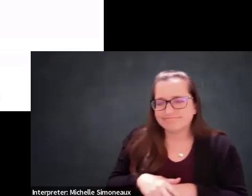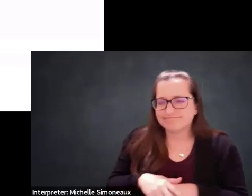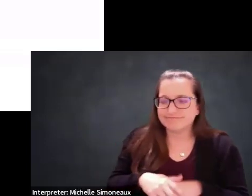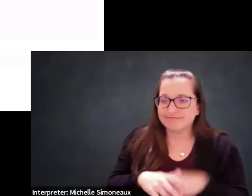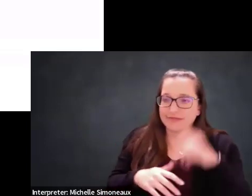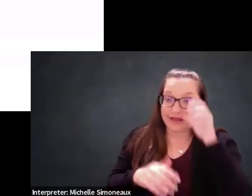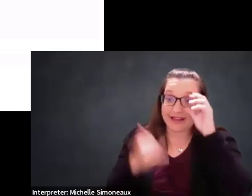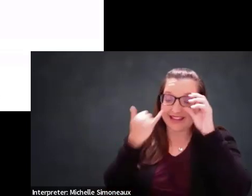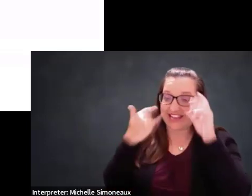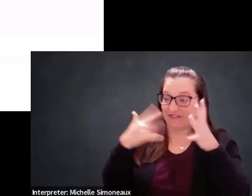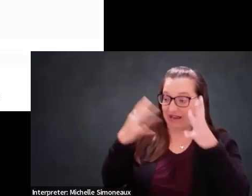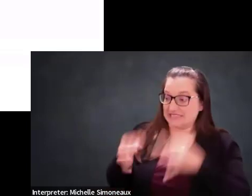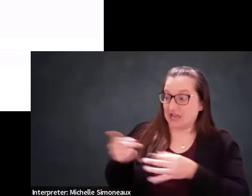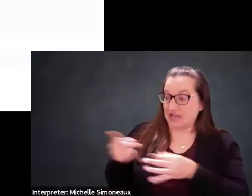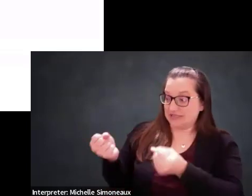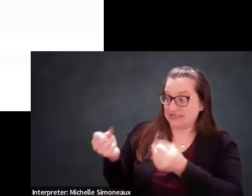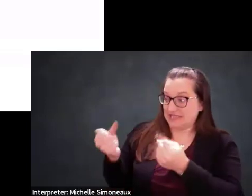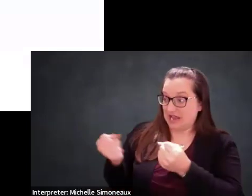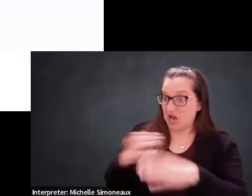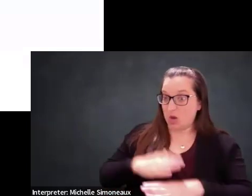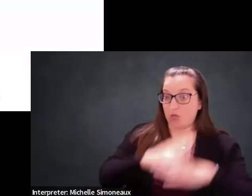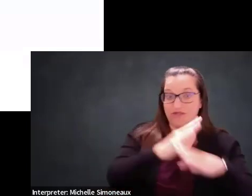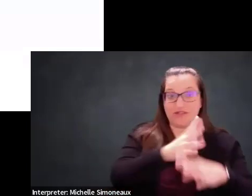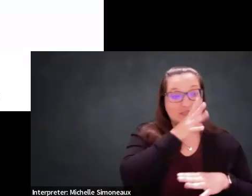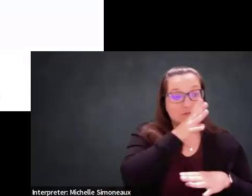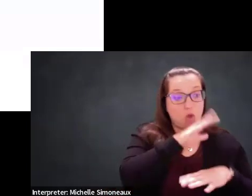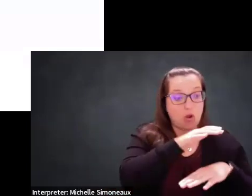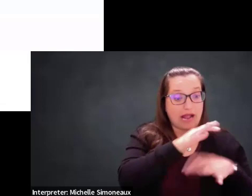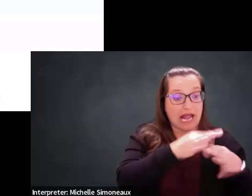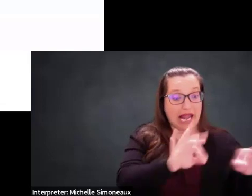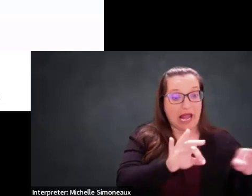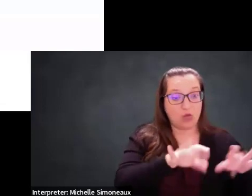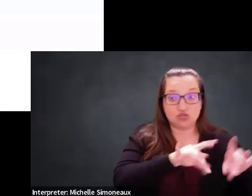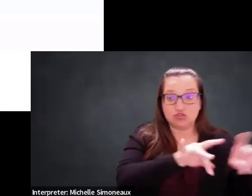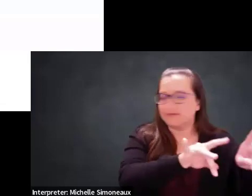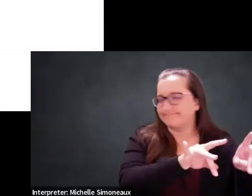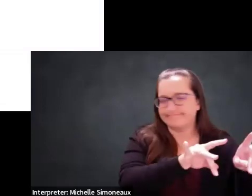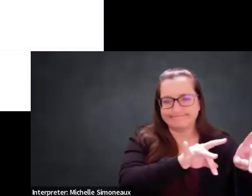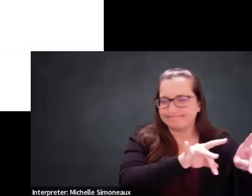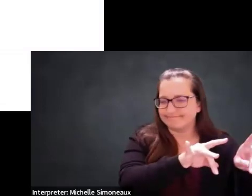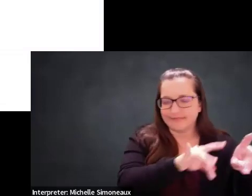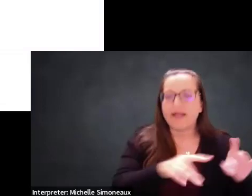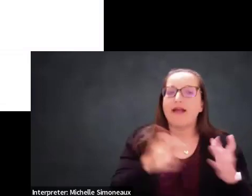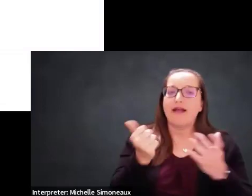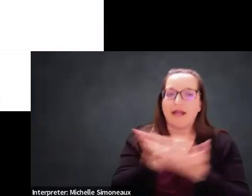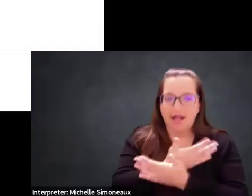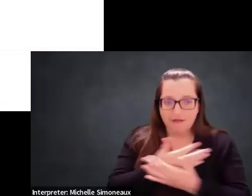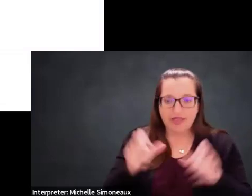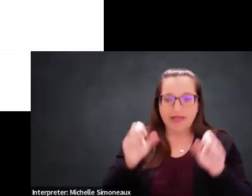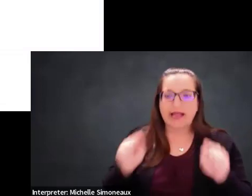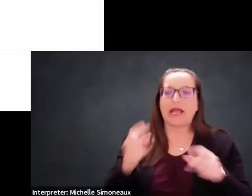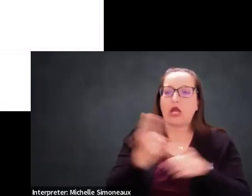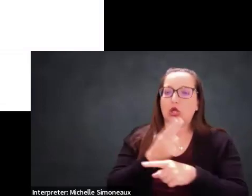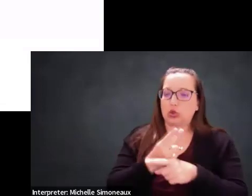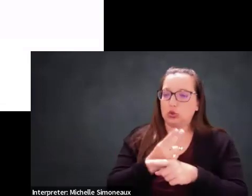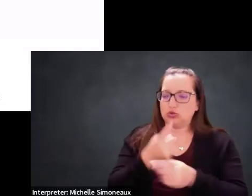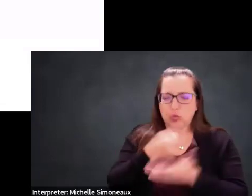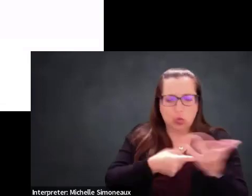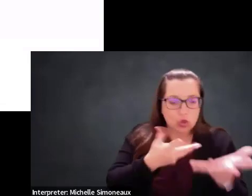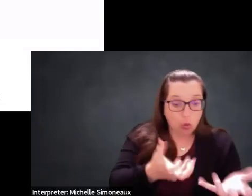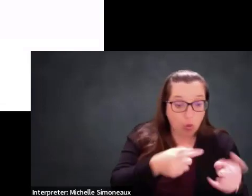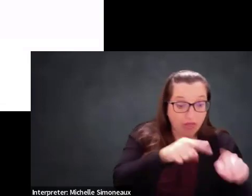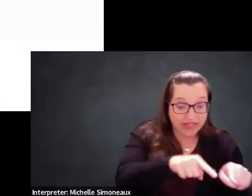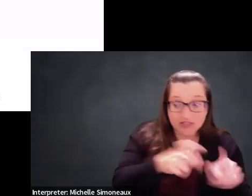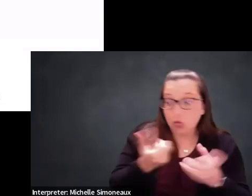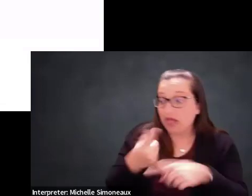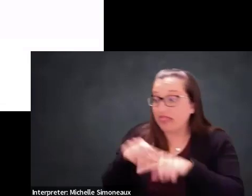if I have my child signing, that's going to prevent any spoken language acquisition, that everything can be used as the way the child wants to, it shouldn't be one or